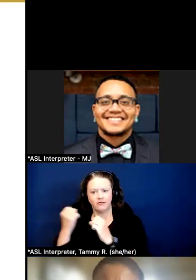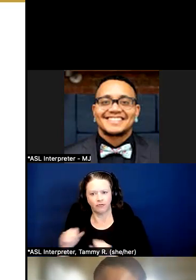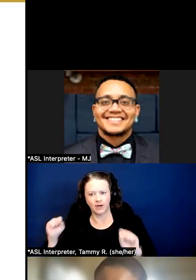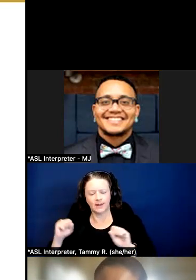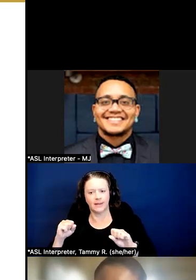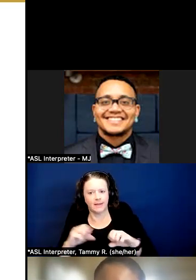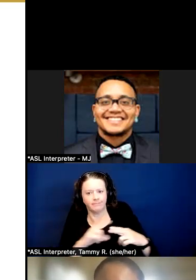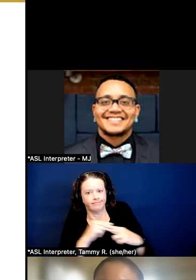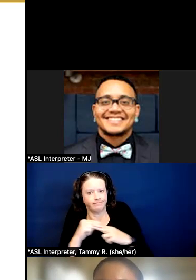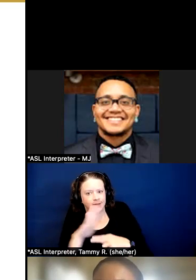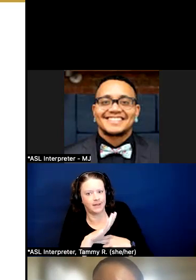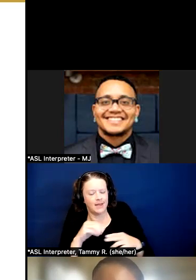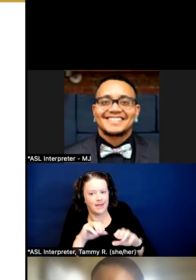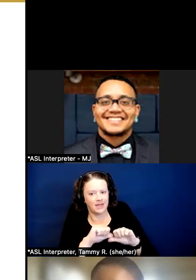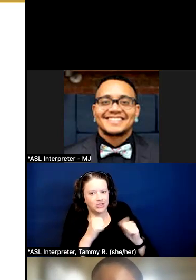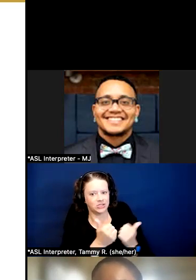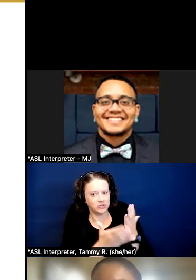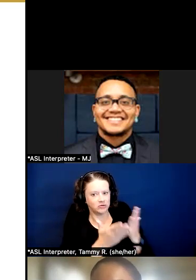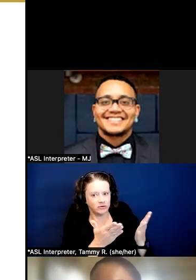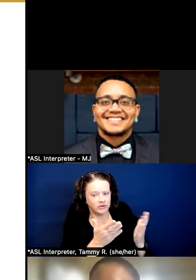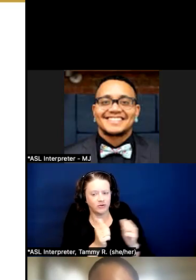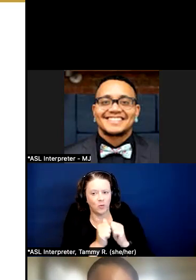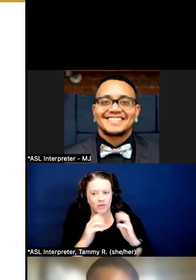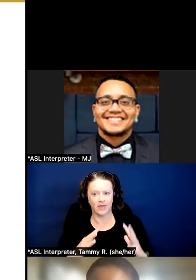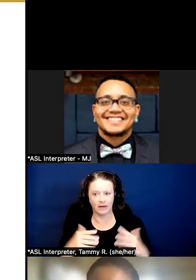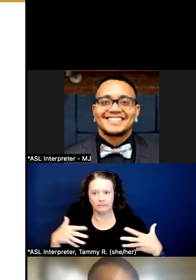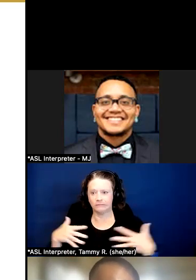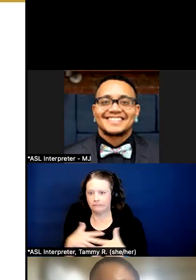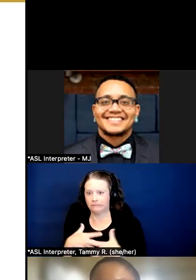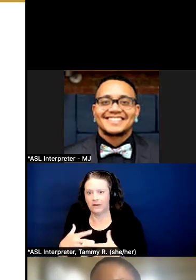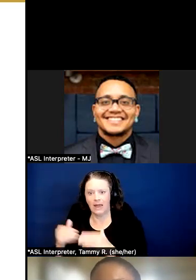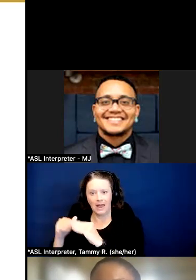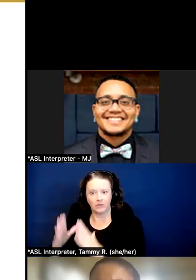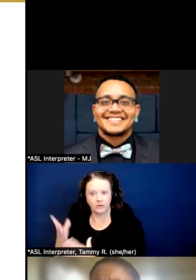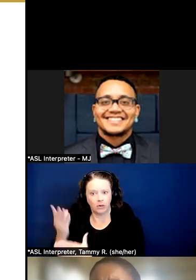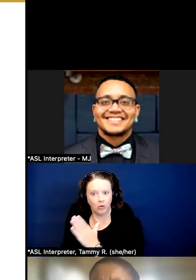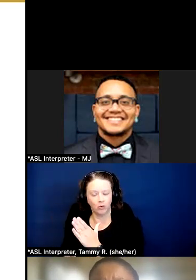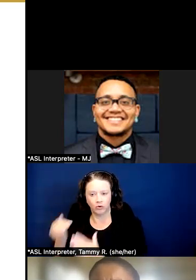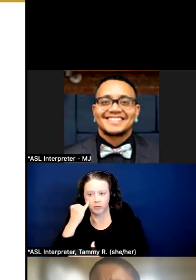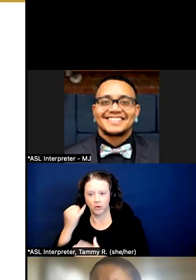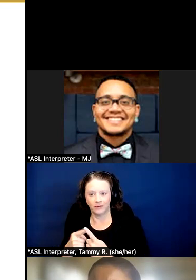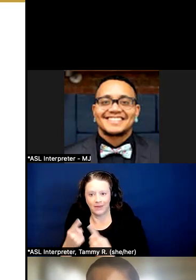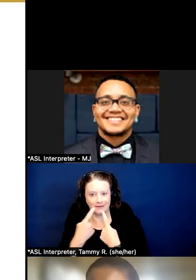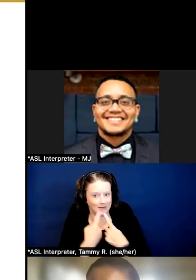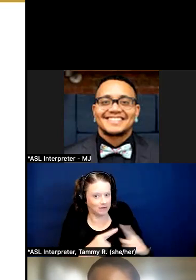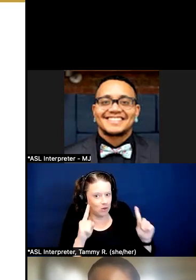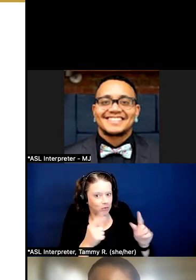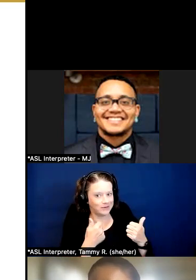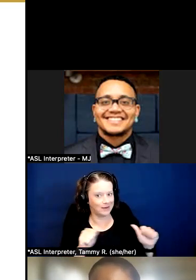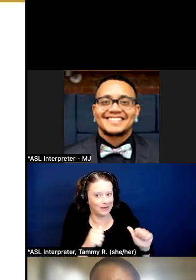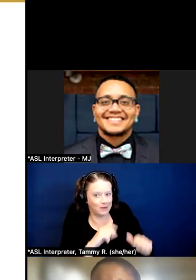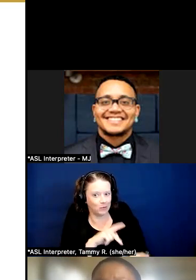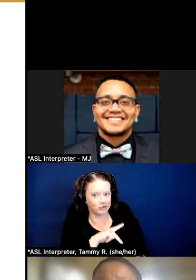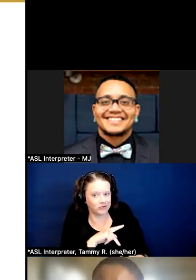agency's services without the fear of losing their housing if they disclose any personal